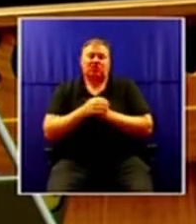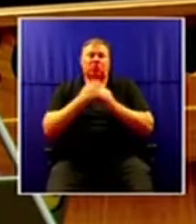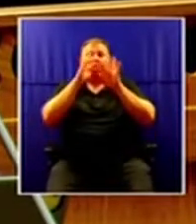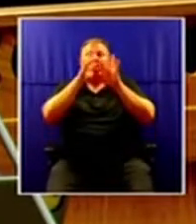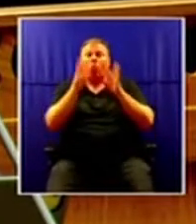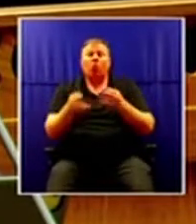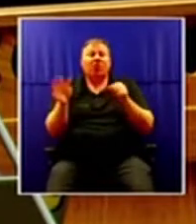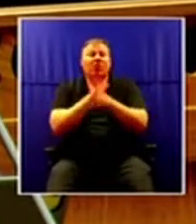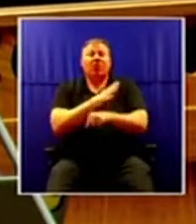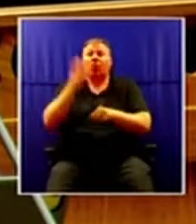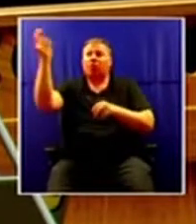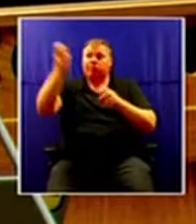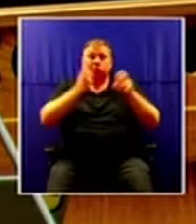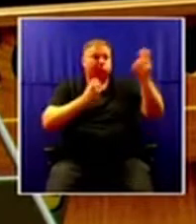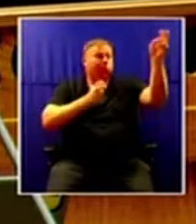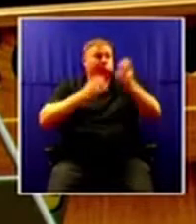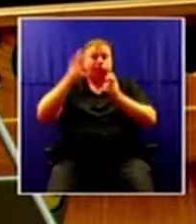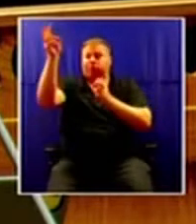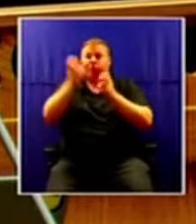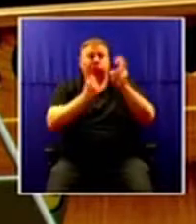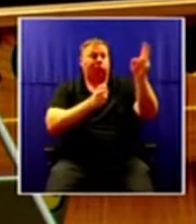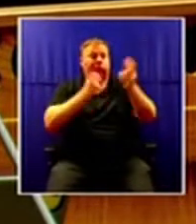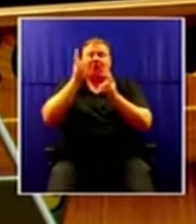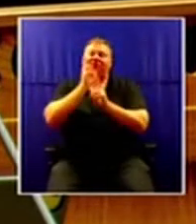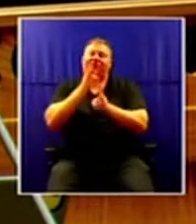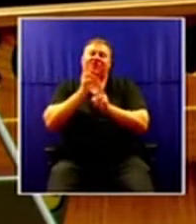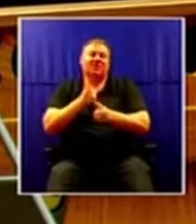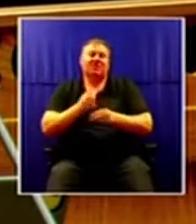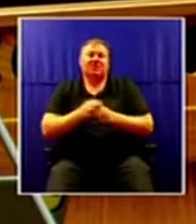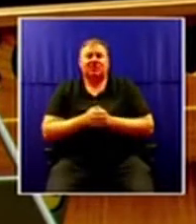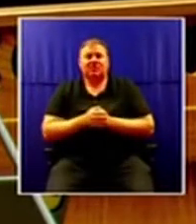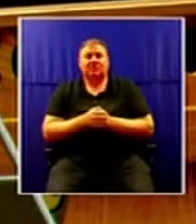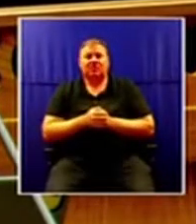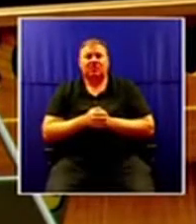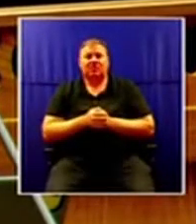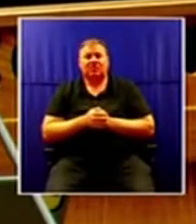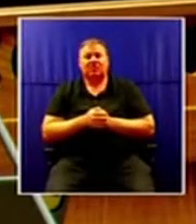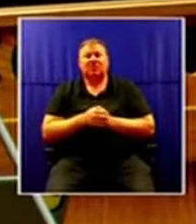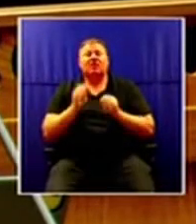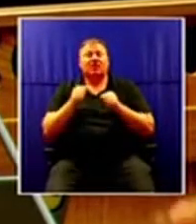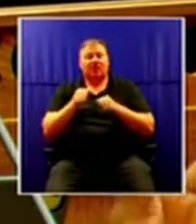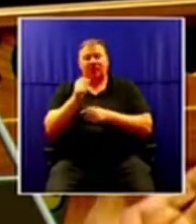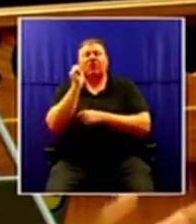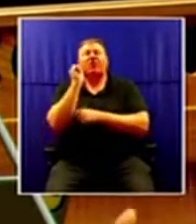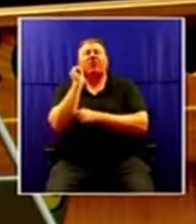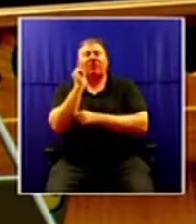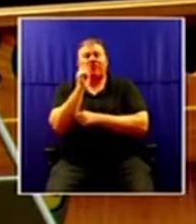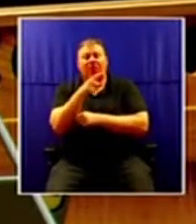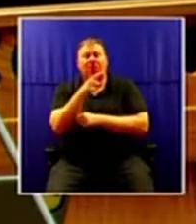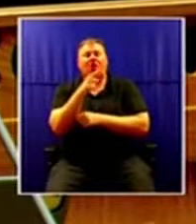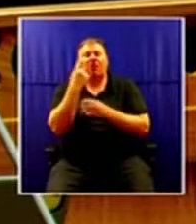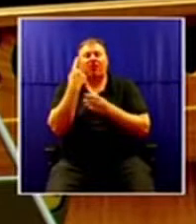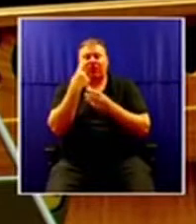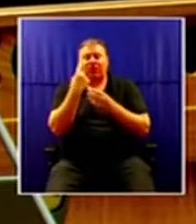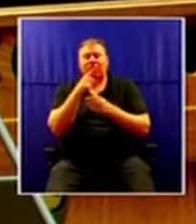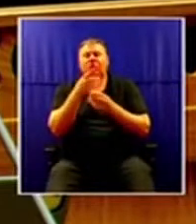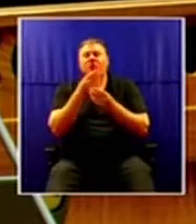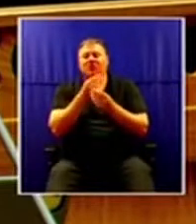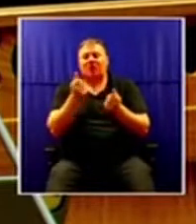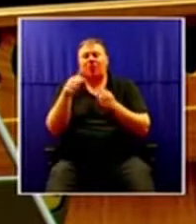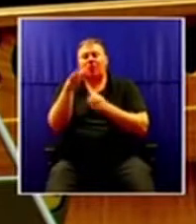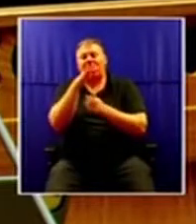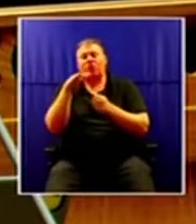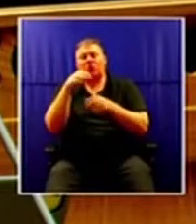world. Much as we are a distant destination for some parts of the world, it has